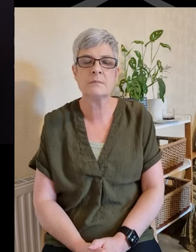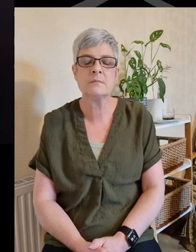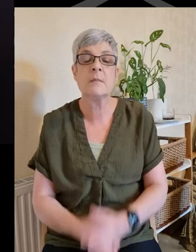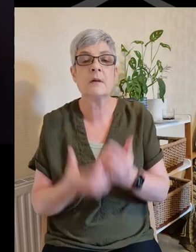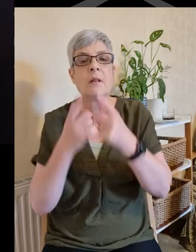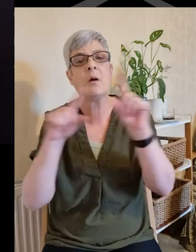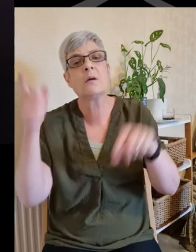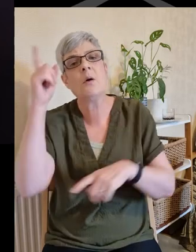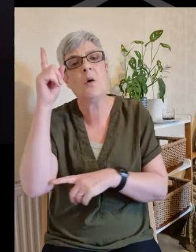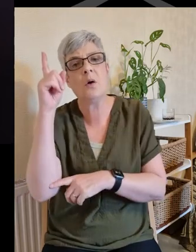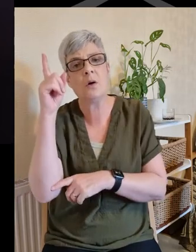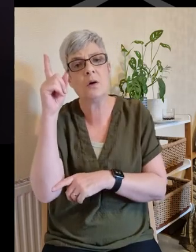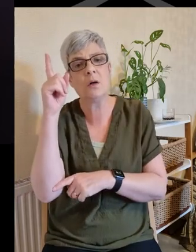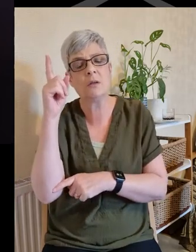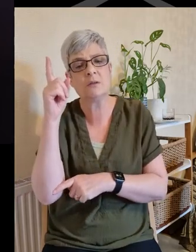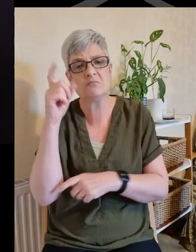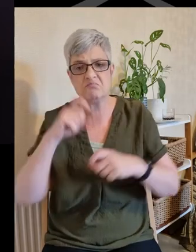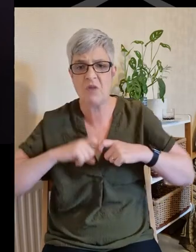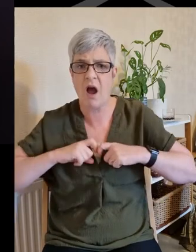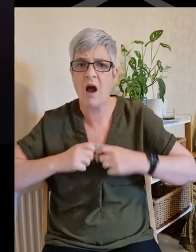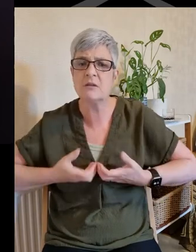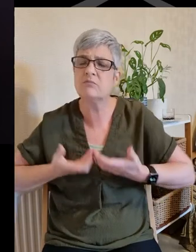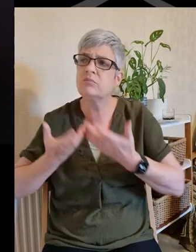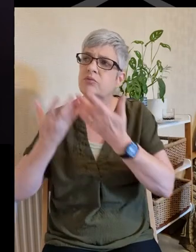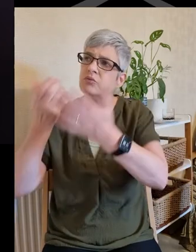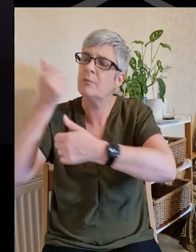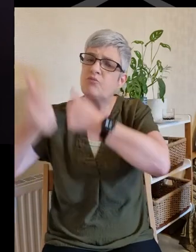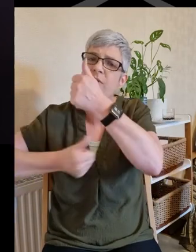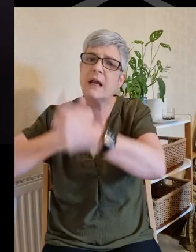Lord God, we lift our hearts to you in praise.